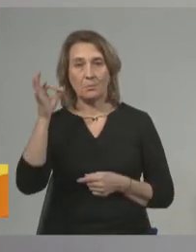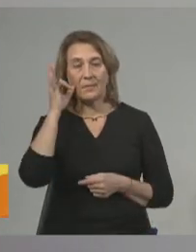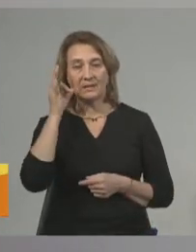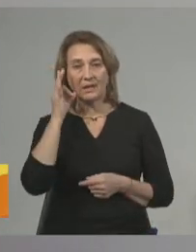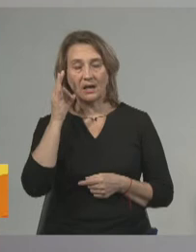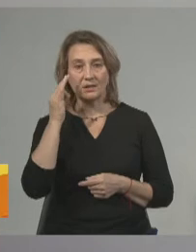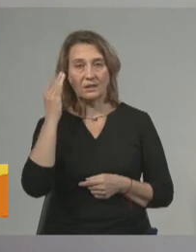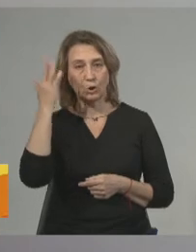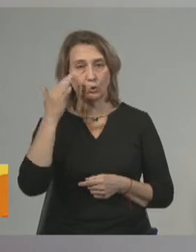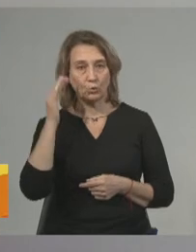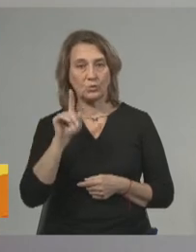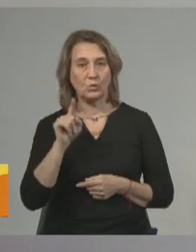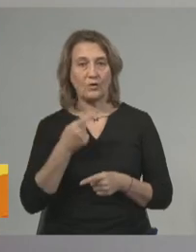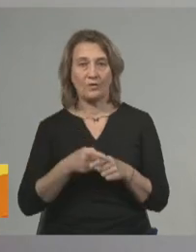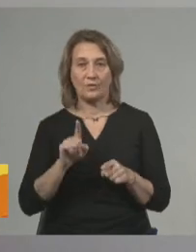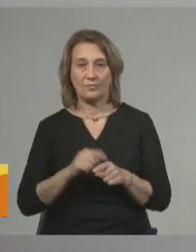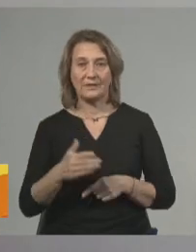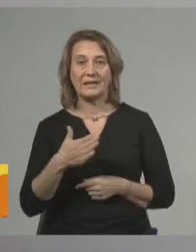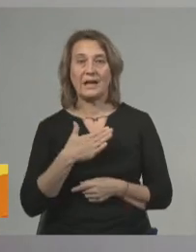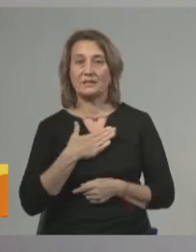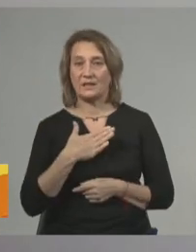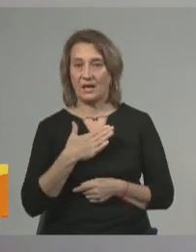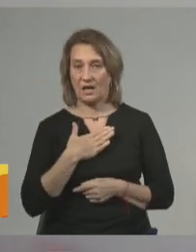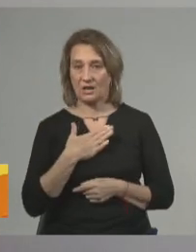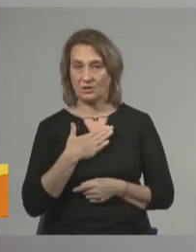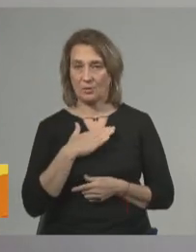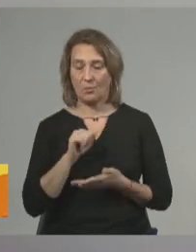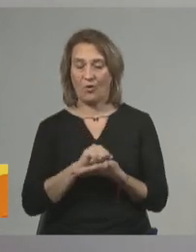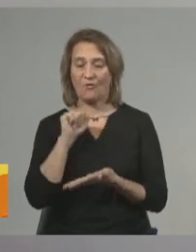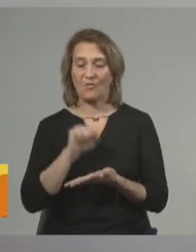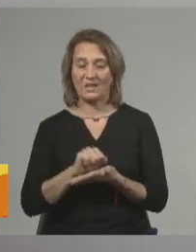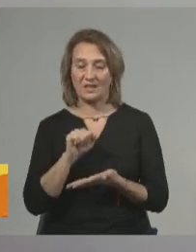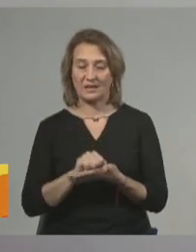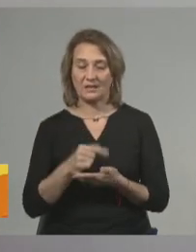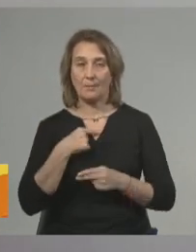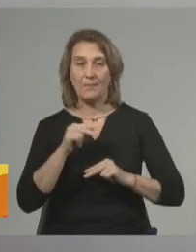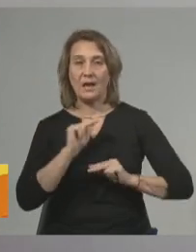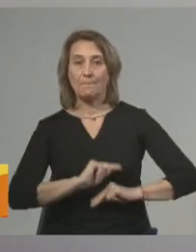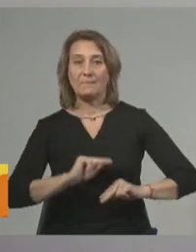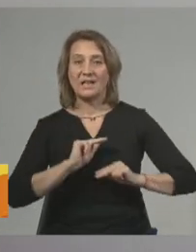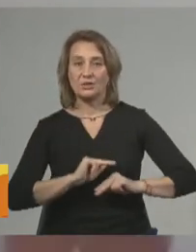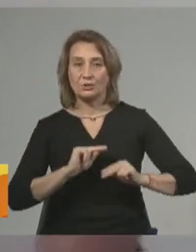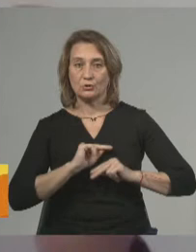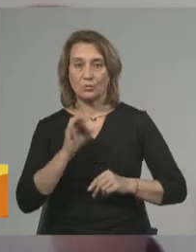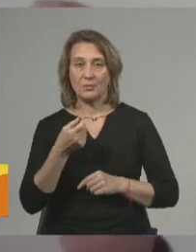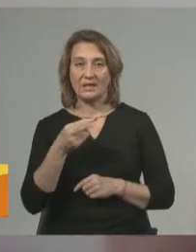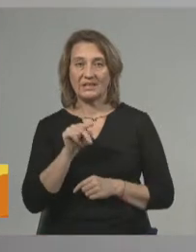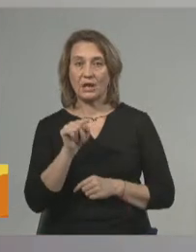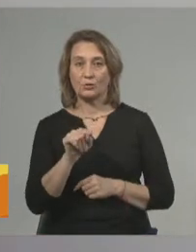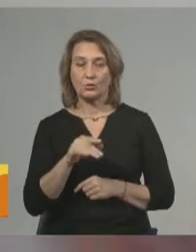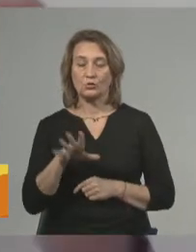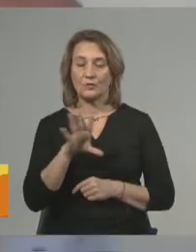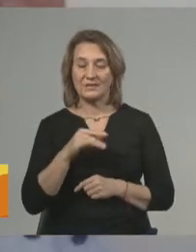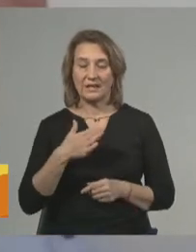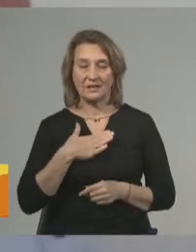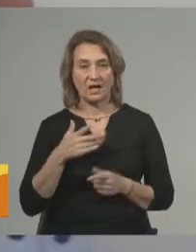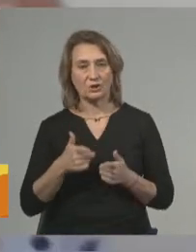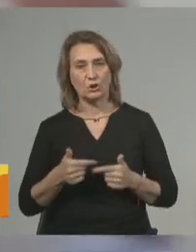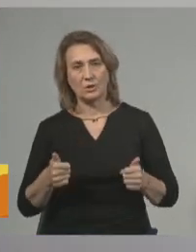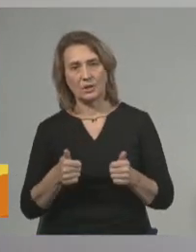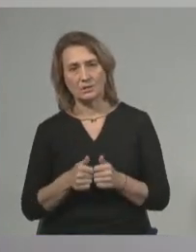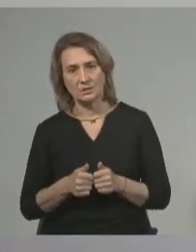confidencial we've been working to really conceive ourselves so that everybody within the organization reporters